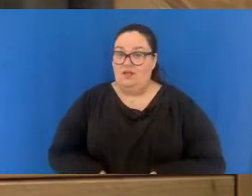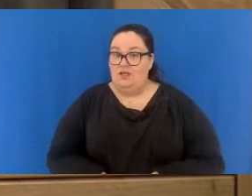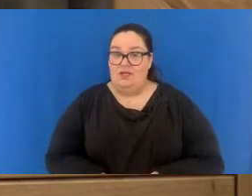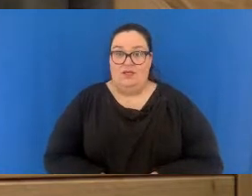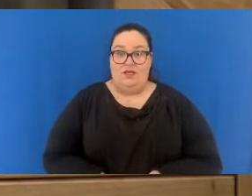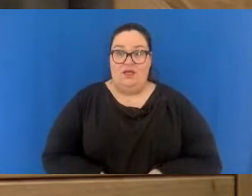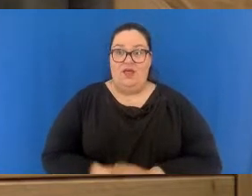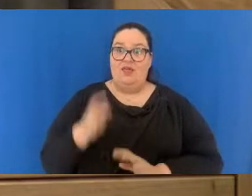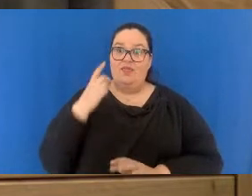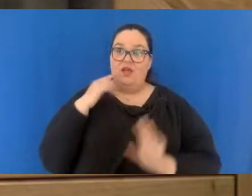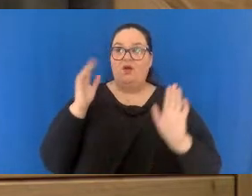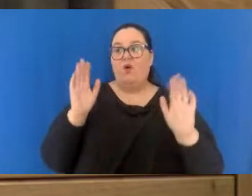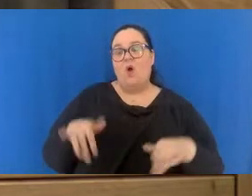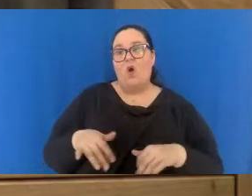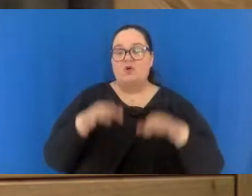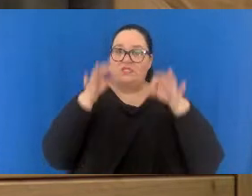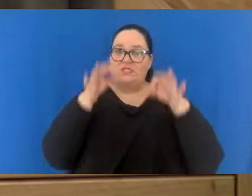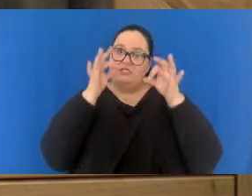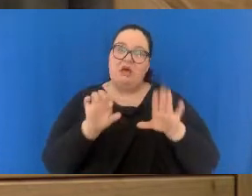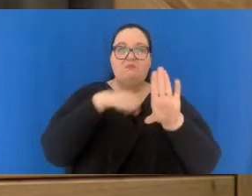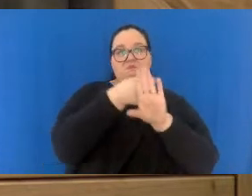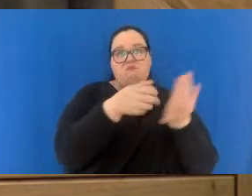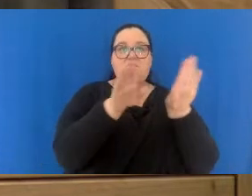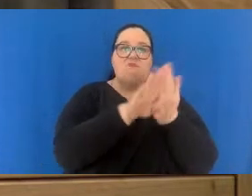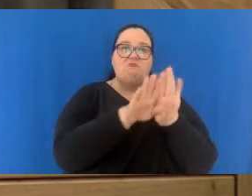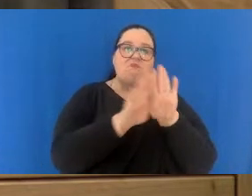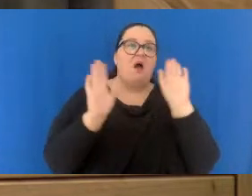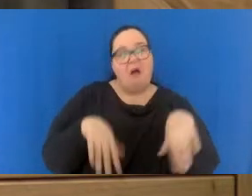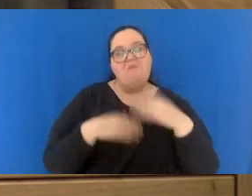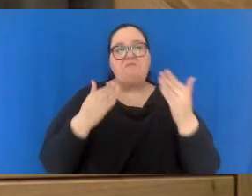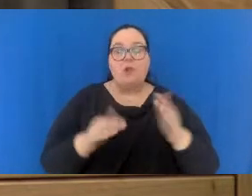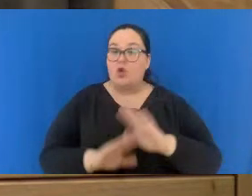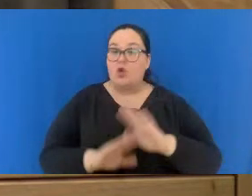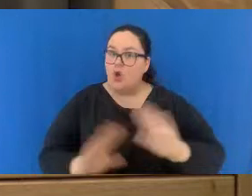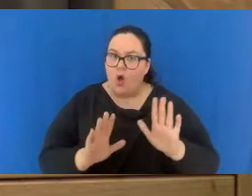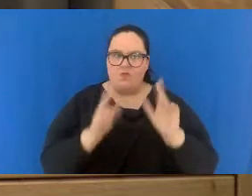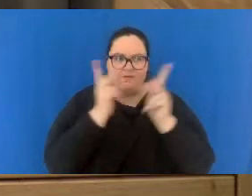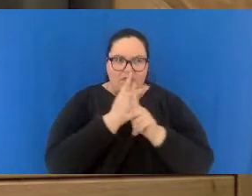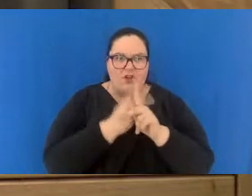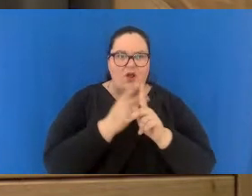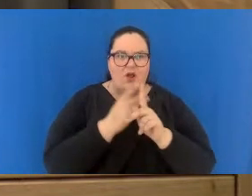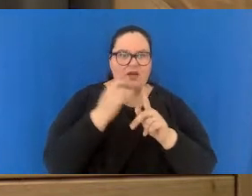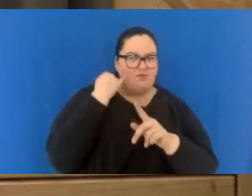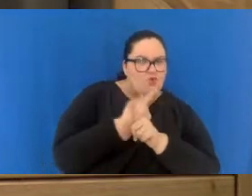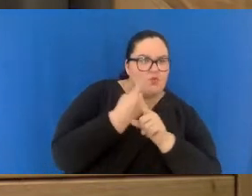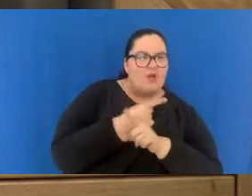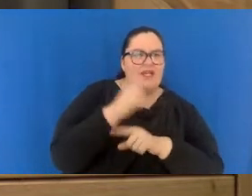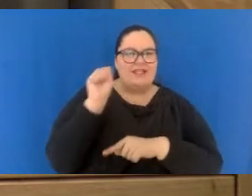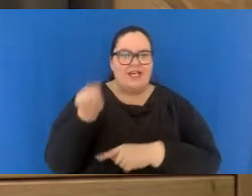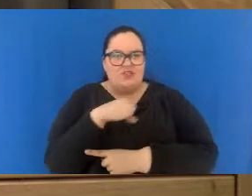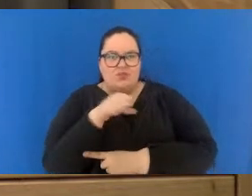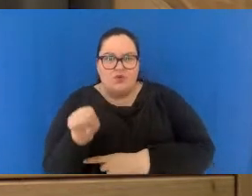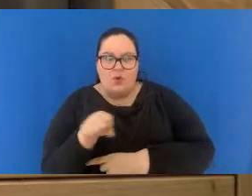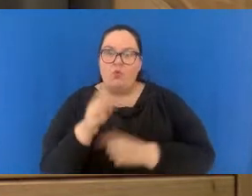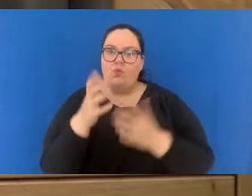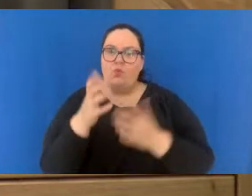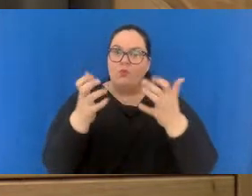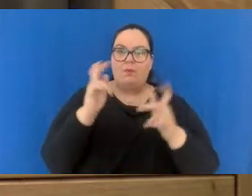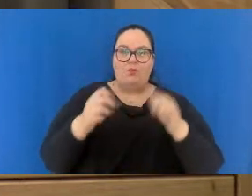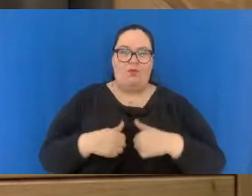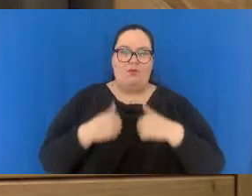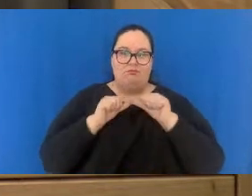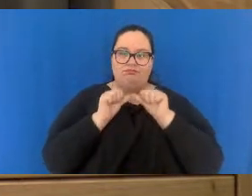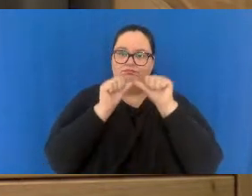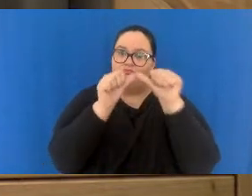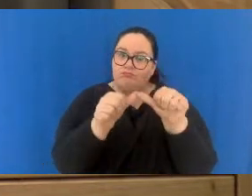taking this action lightly. We are doing what is necessary to save lives. Now more than ever, we all have to take measures